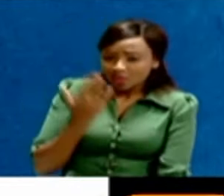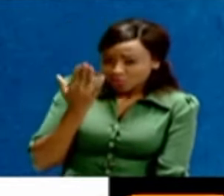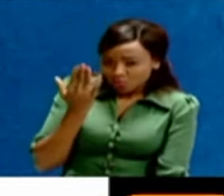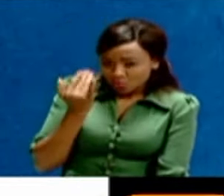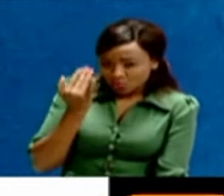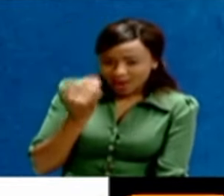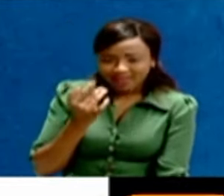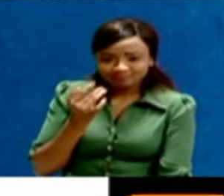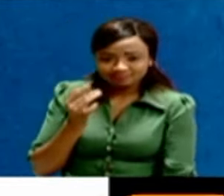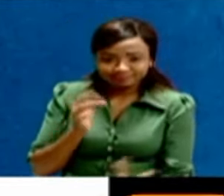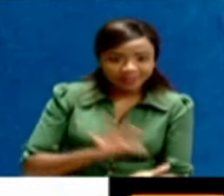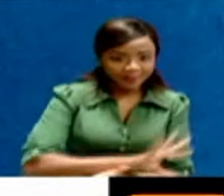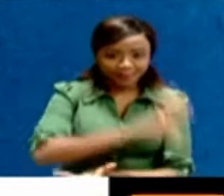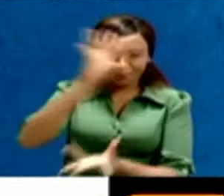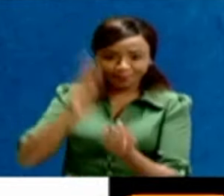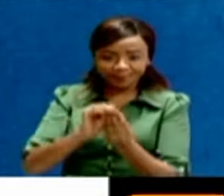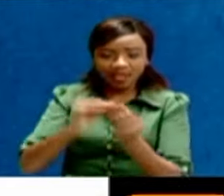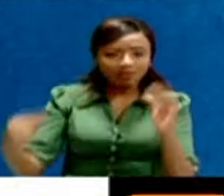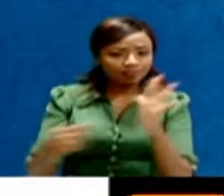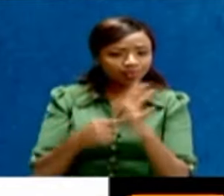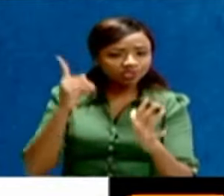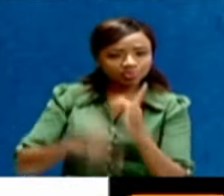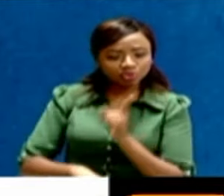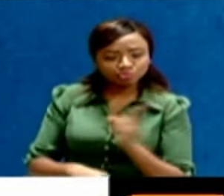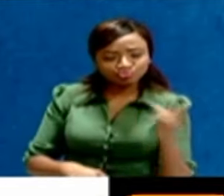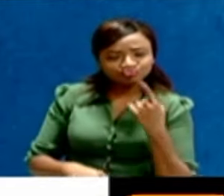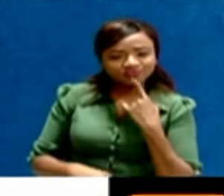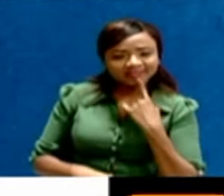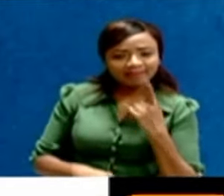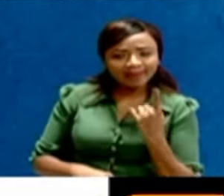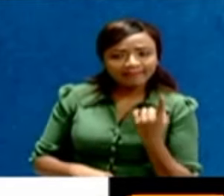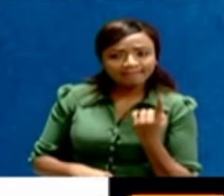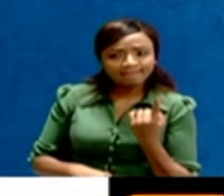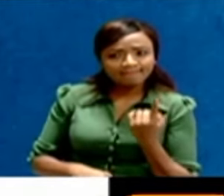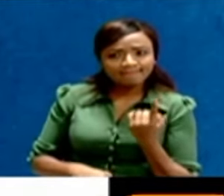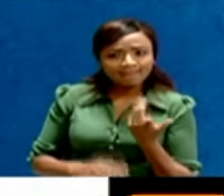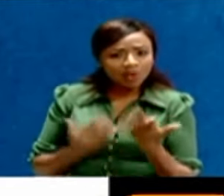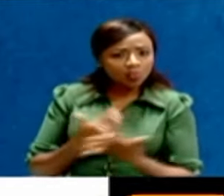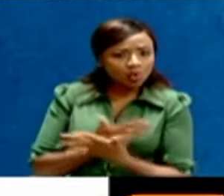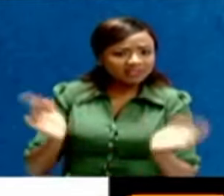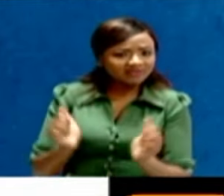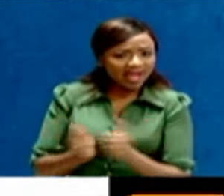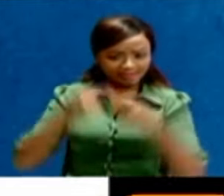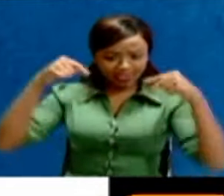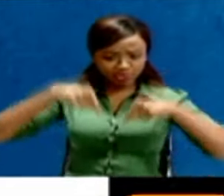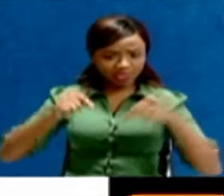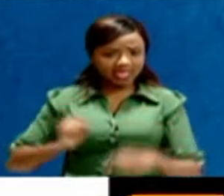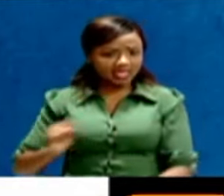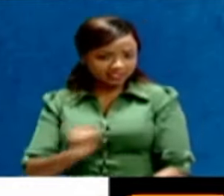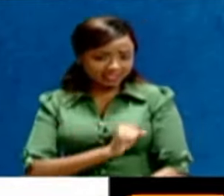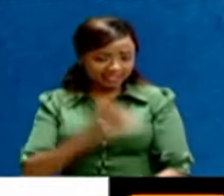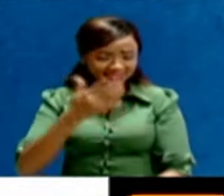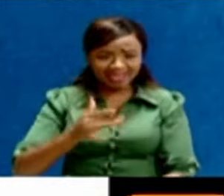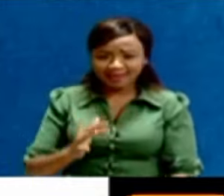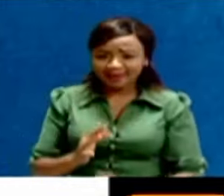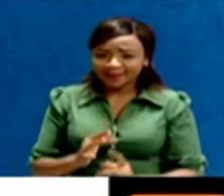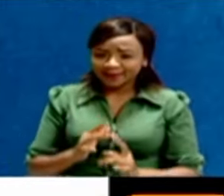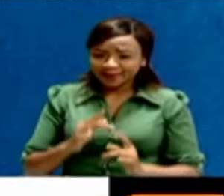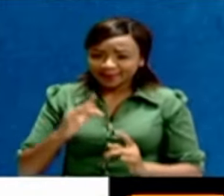Because in a nutshell, it sounds like what you are saying is that whatever happened in Senate today has